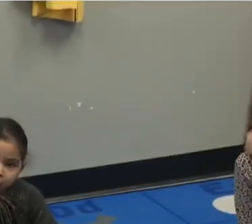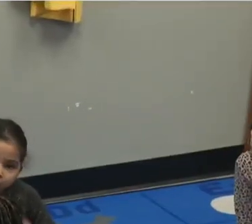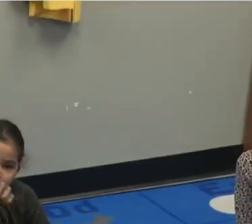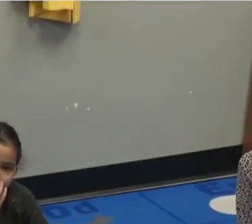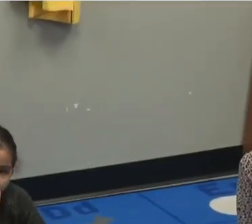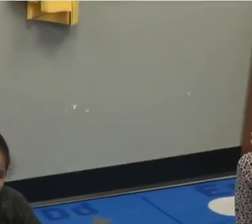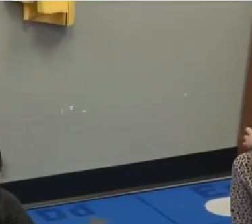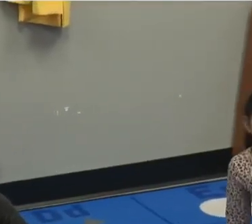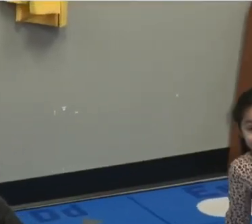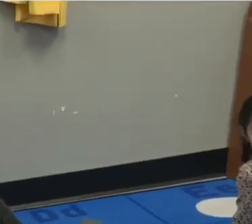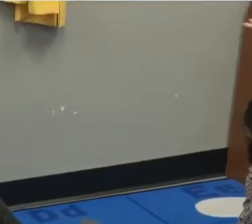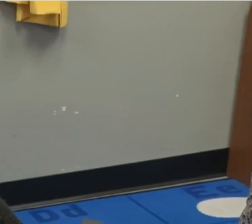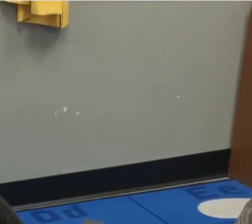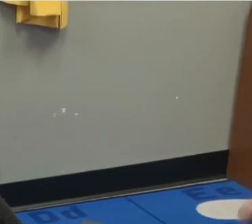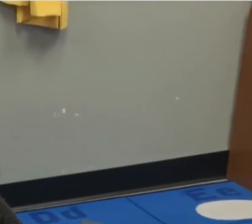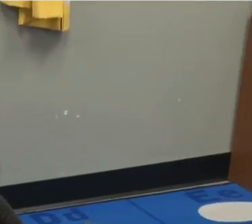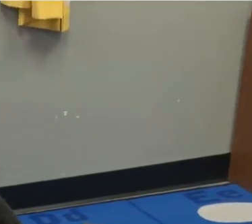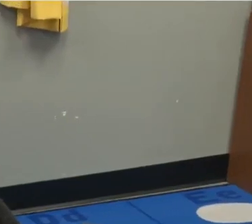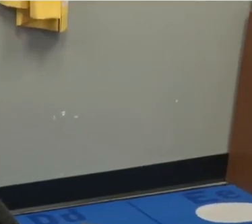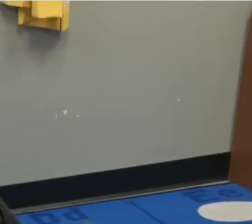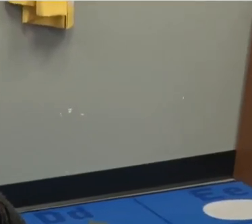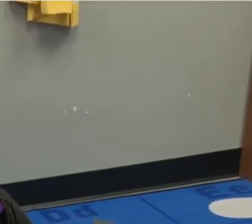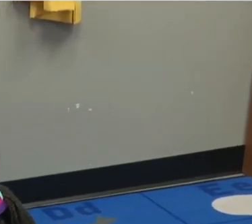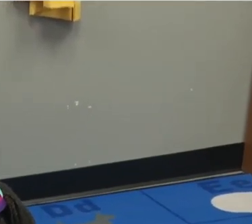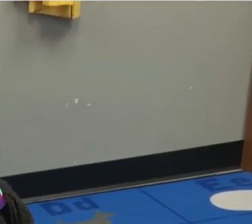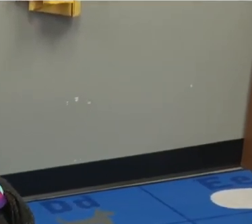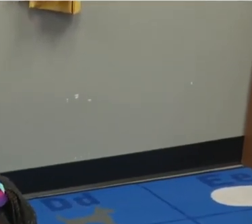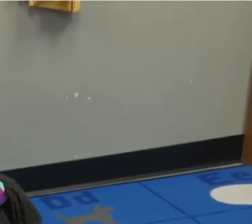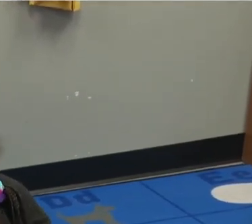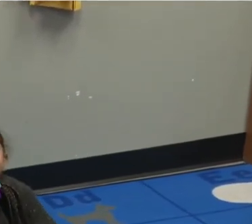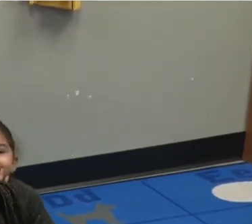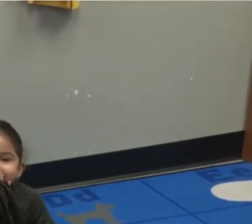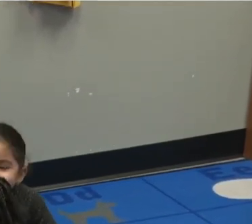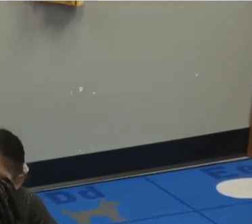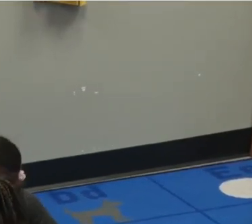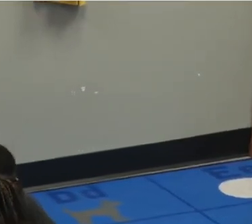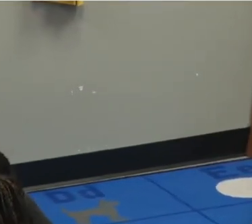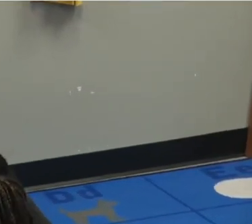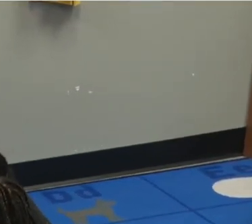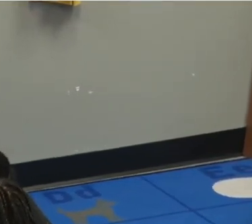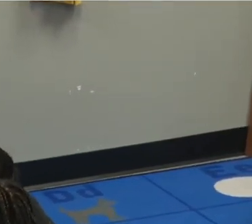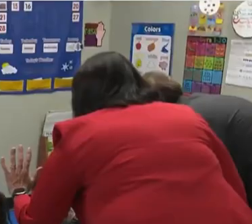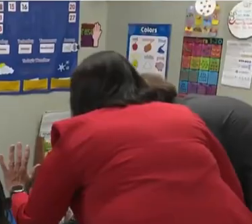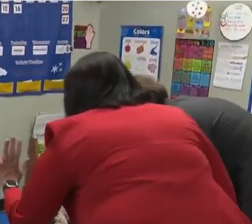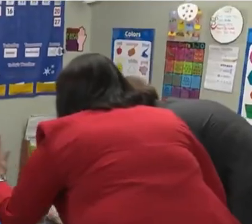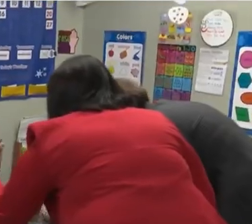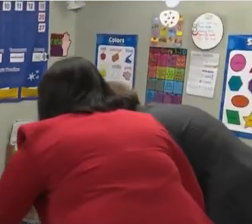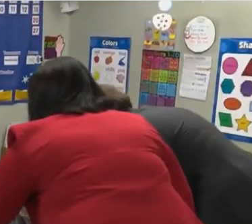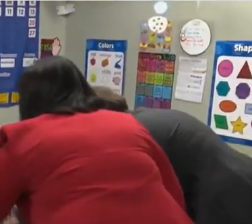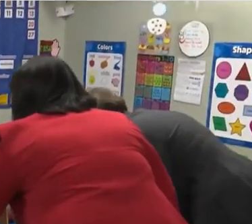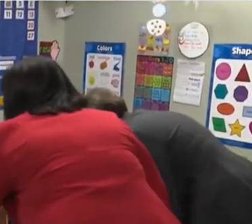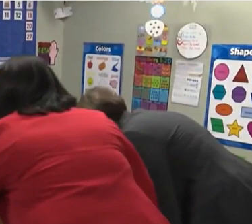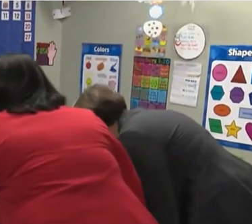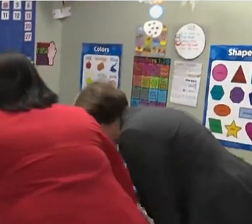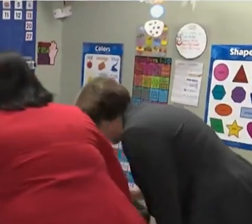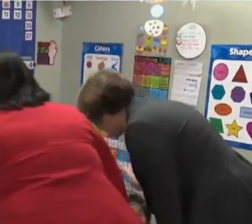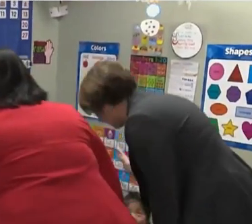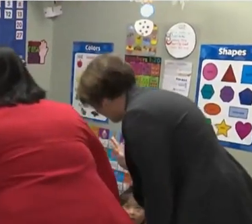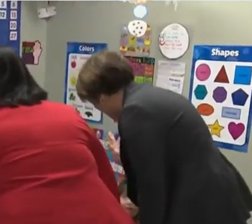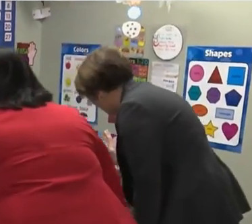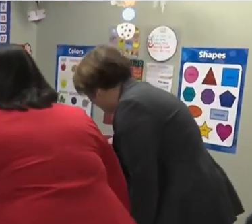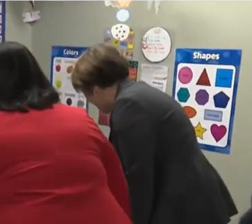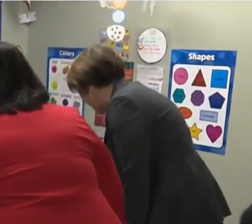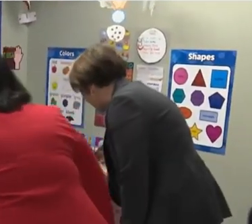governor's plan also makes more families eligible for the state's child care financial assistance program. Right now, households can only qualify